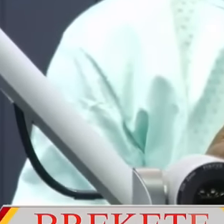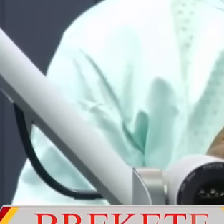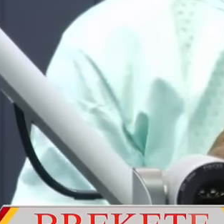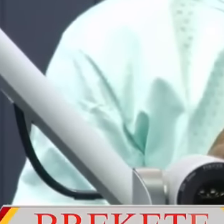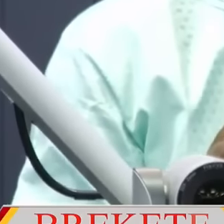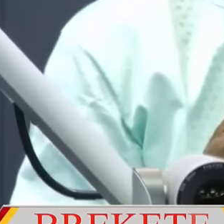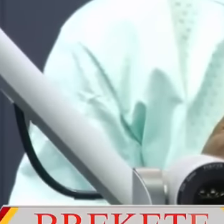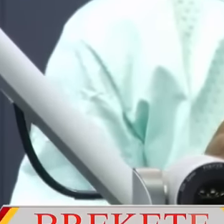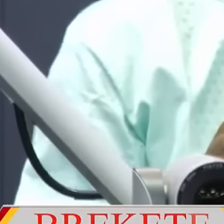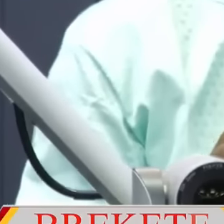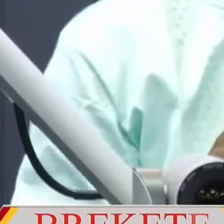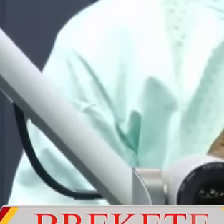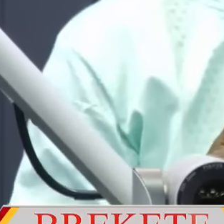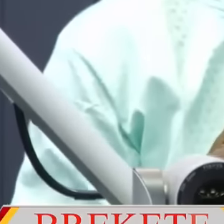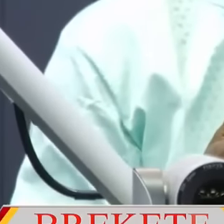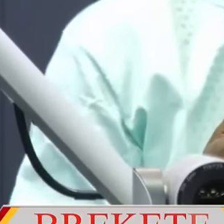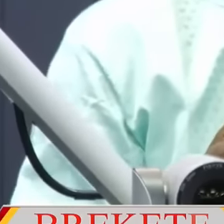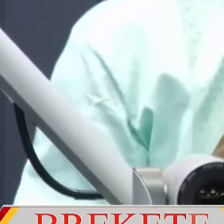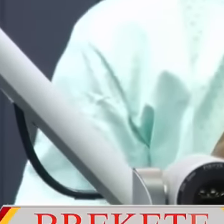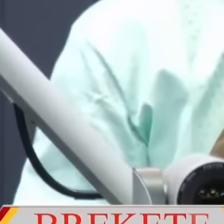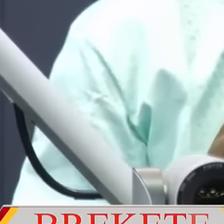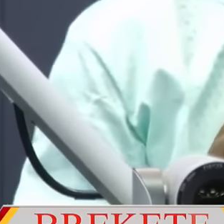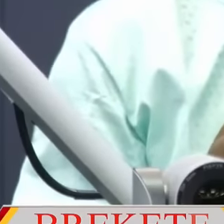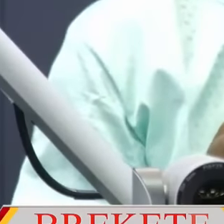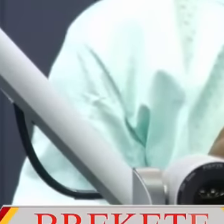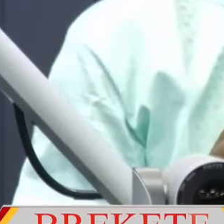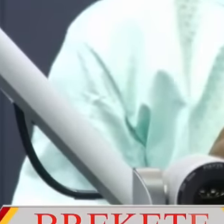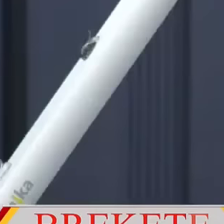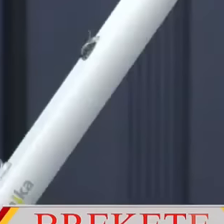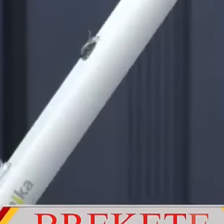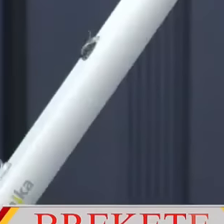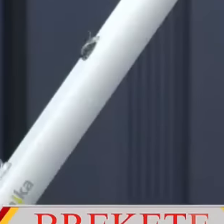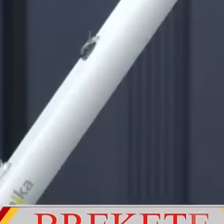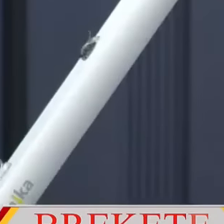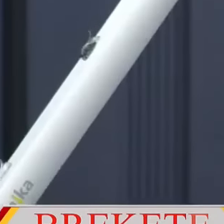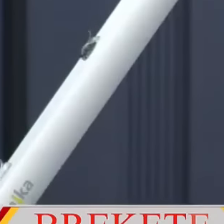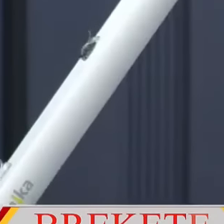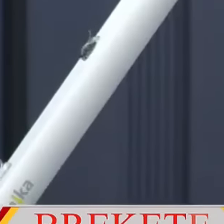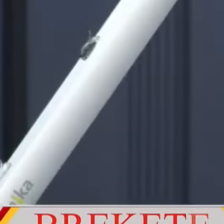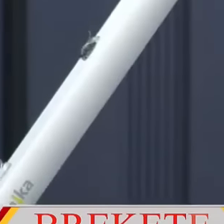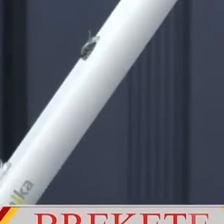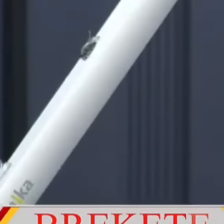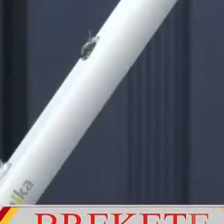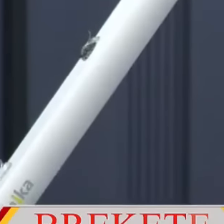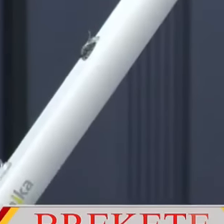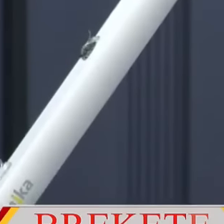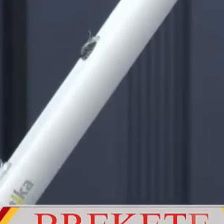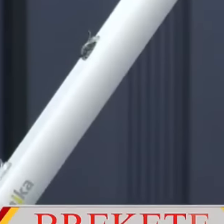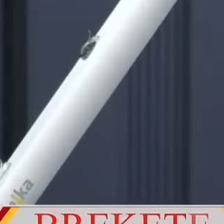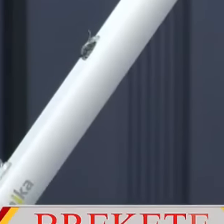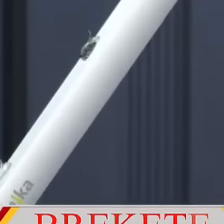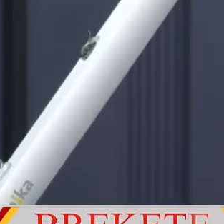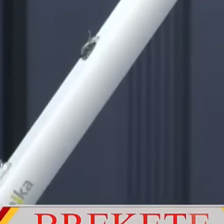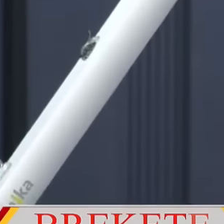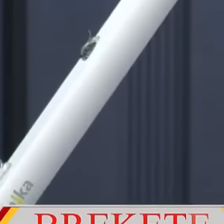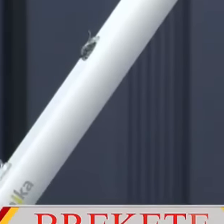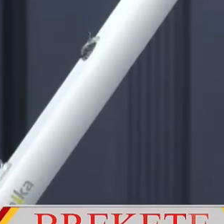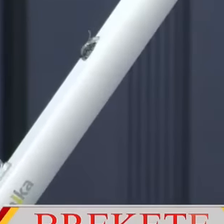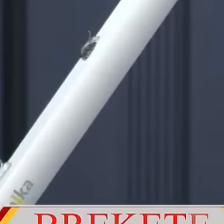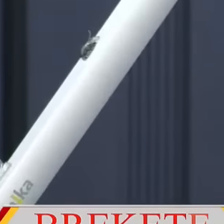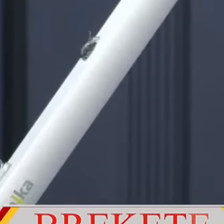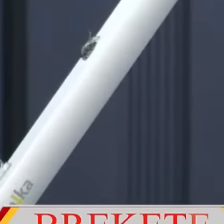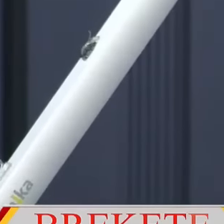kawo shaidinta ta kawo shaida yanda yariyar tace sai tace wai alkali tace ita ba za